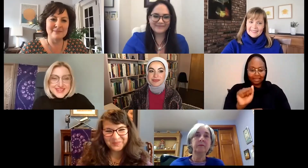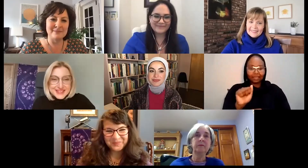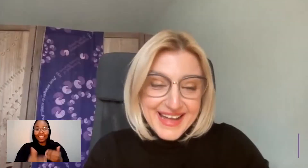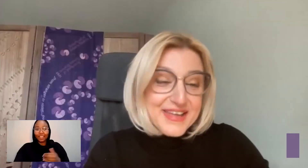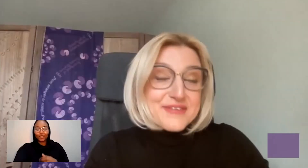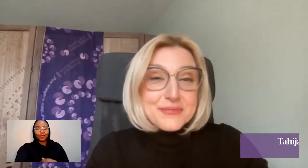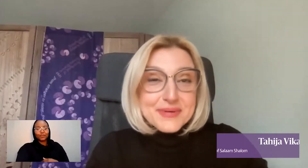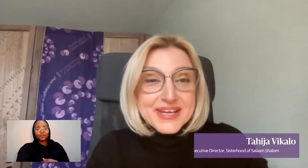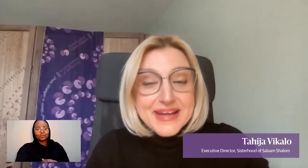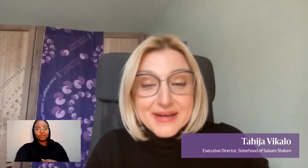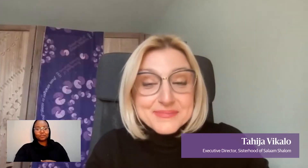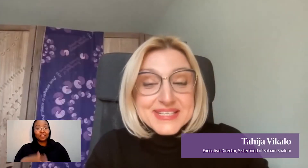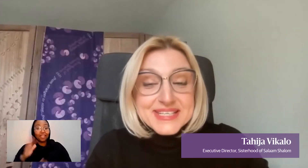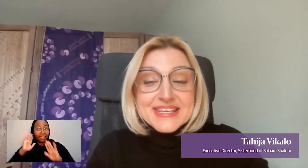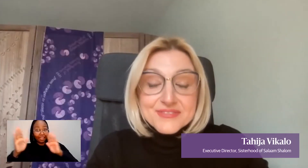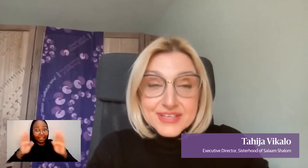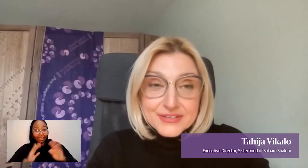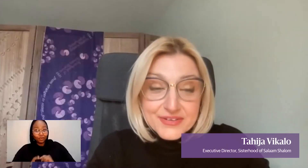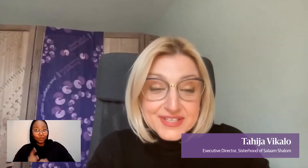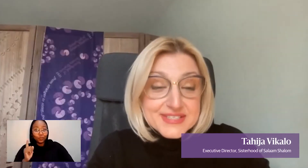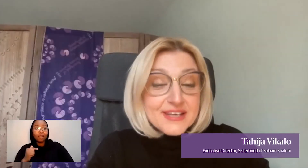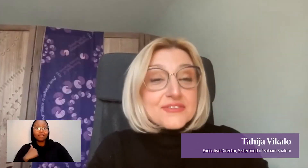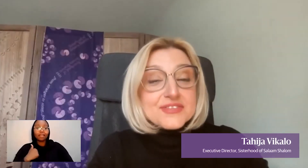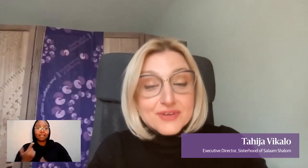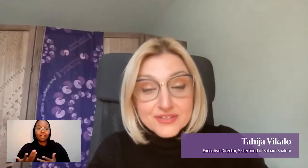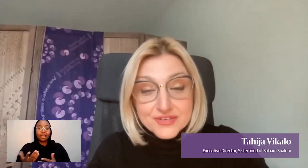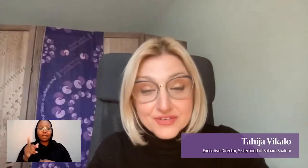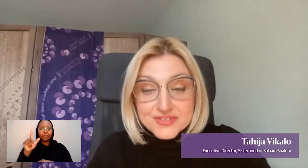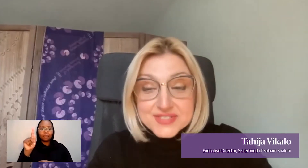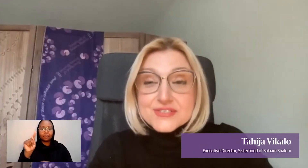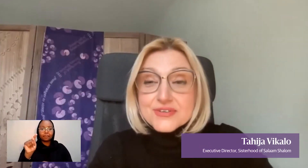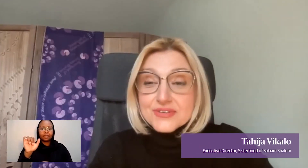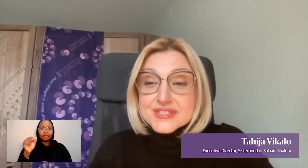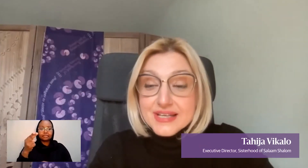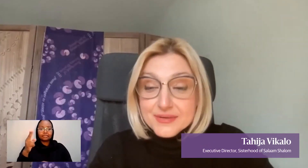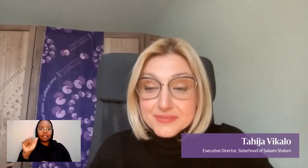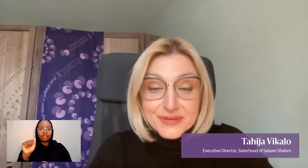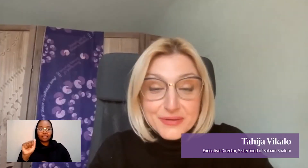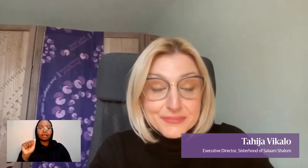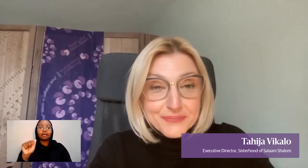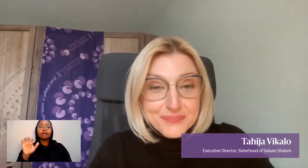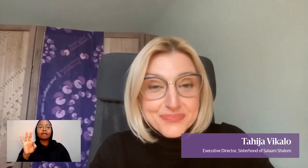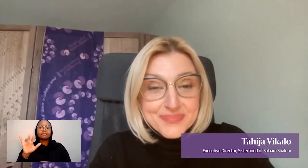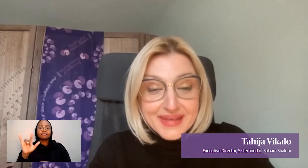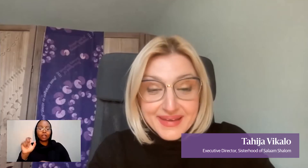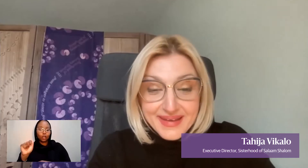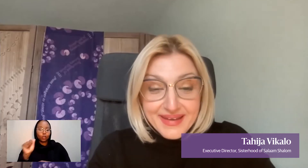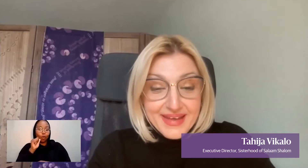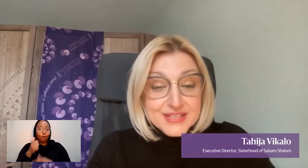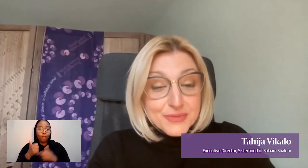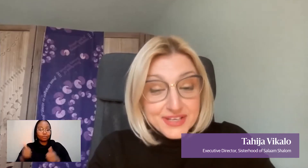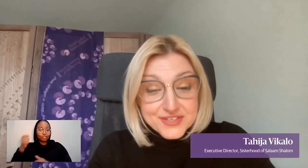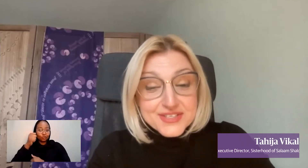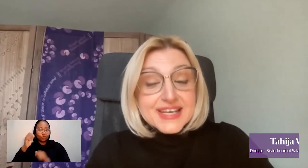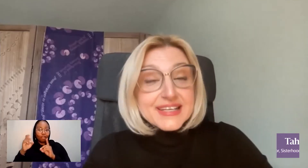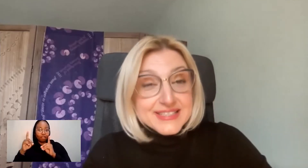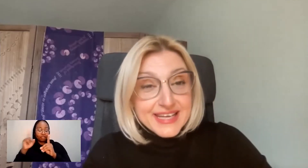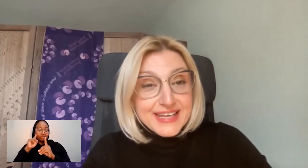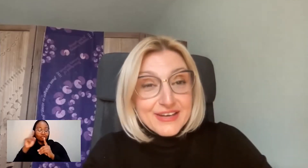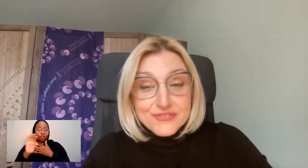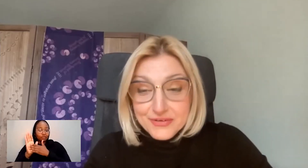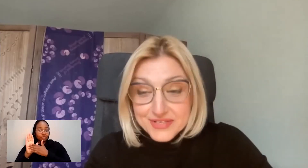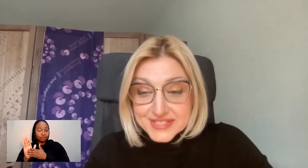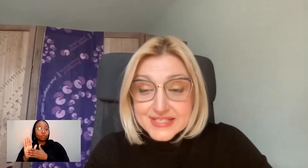you, Evie. Hi, everybody. I'm Tahia Vicalo, Executive Director of the Sisterhood of Salaam Shalom. As we enter the